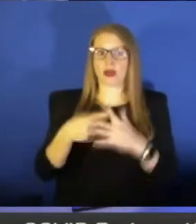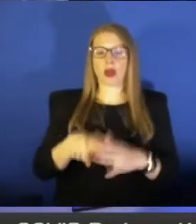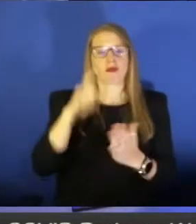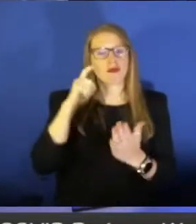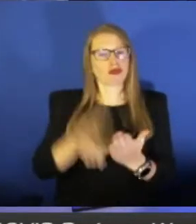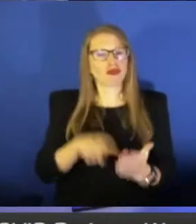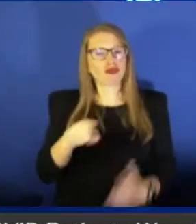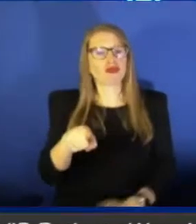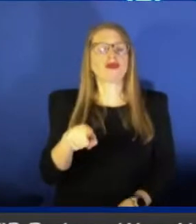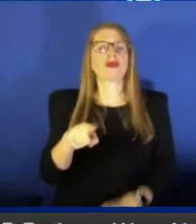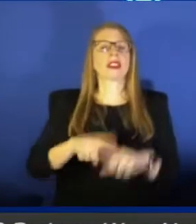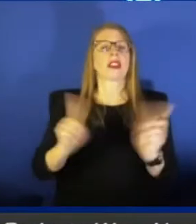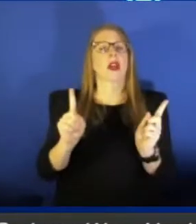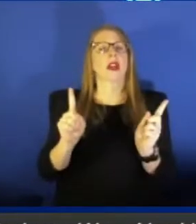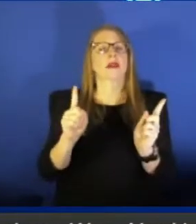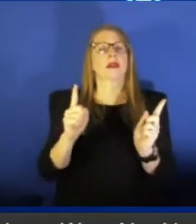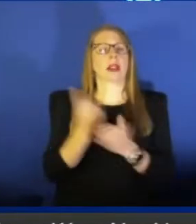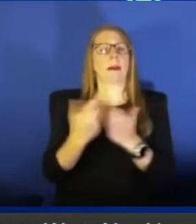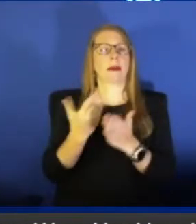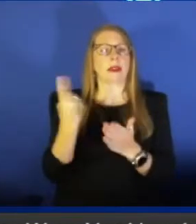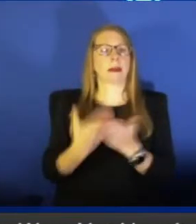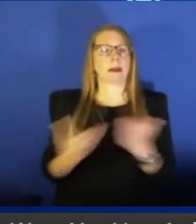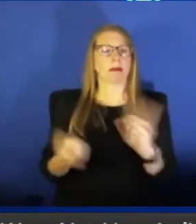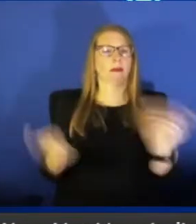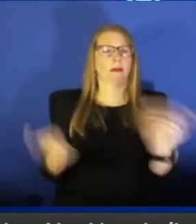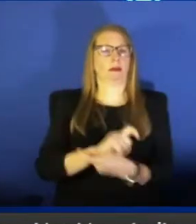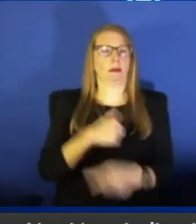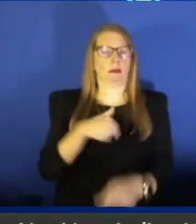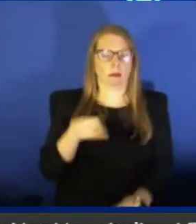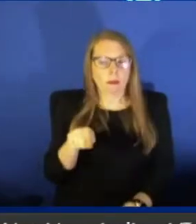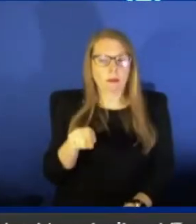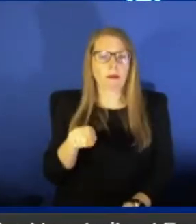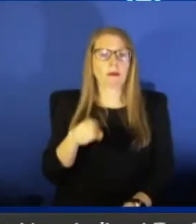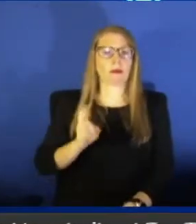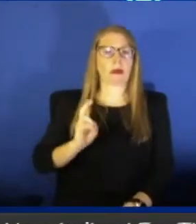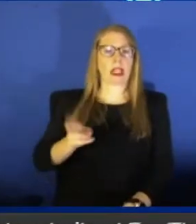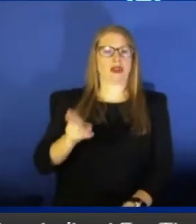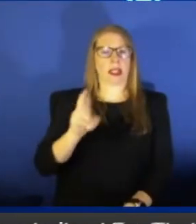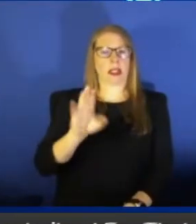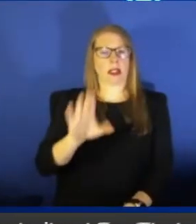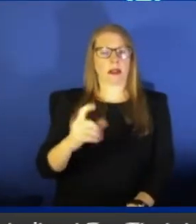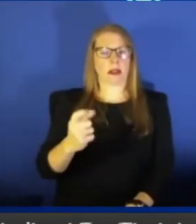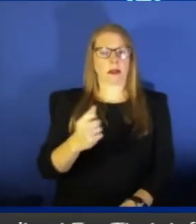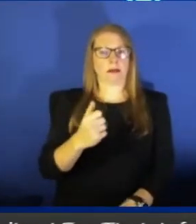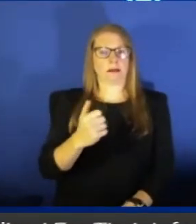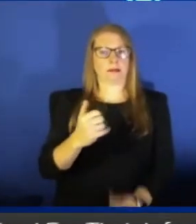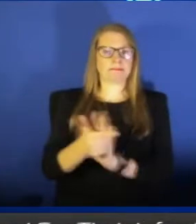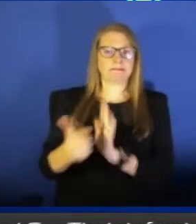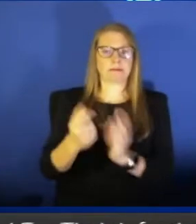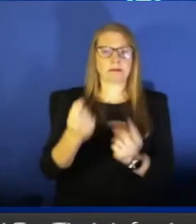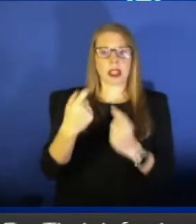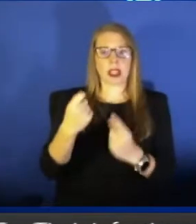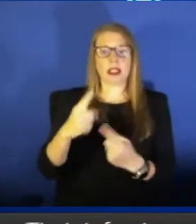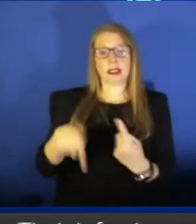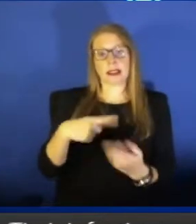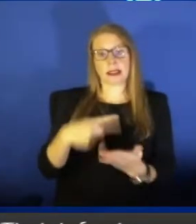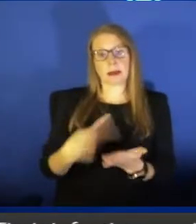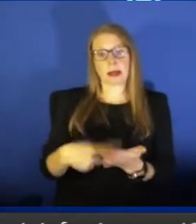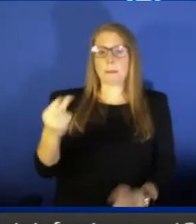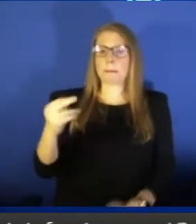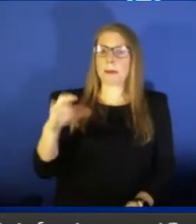fentanyl analog. And so you see things like furanyl fentanyl or acetyl fentanyl. Carfentanil are really common, and so they're actually